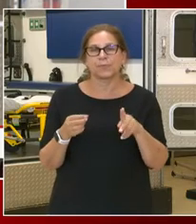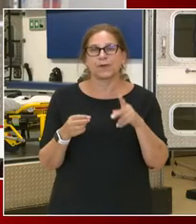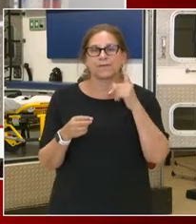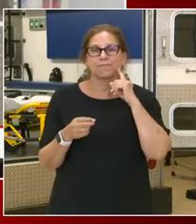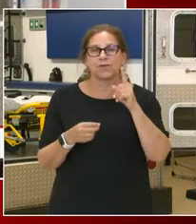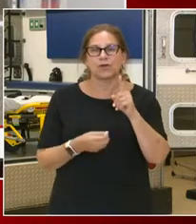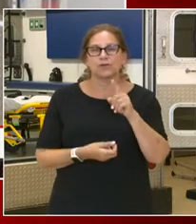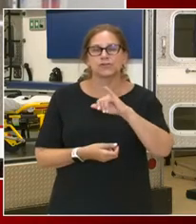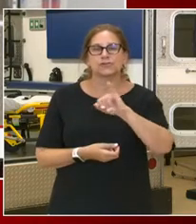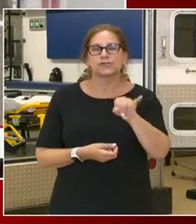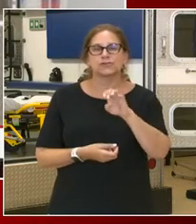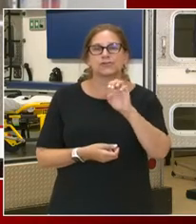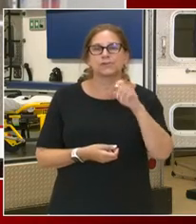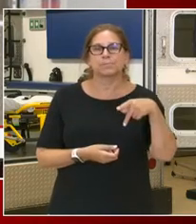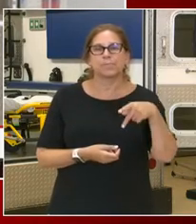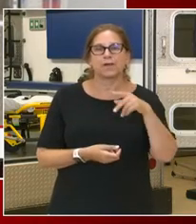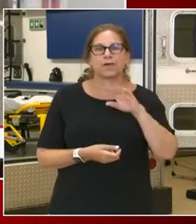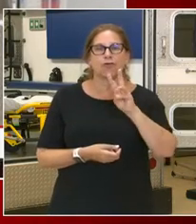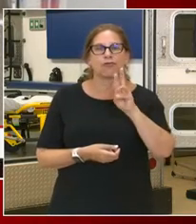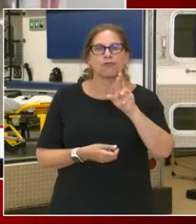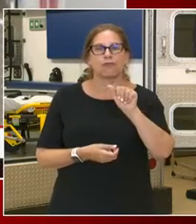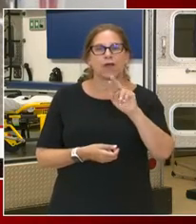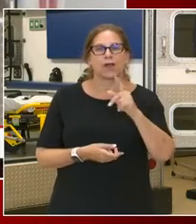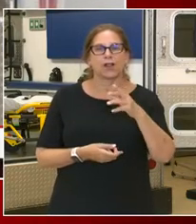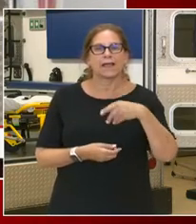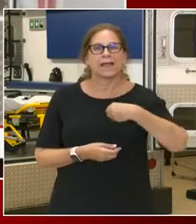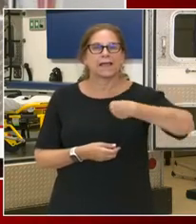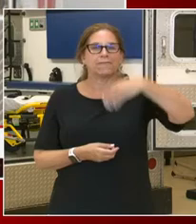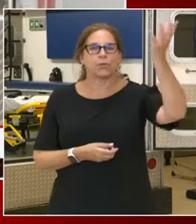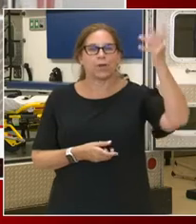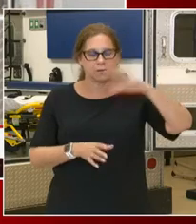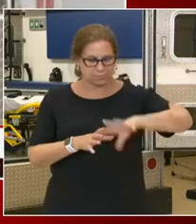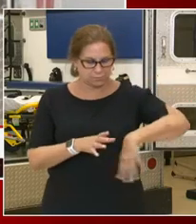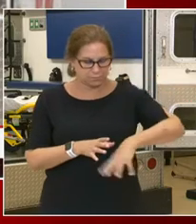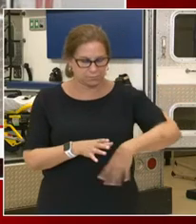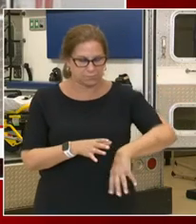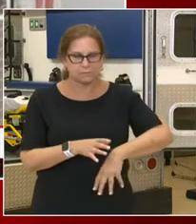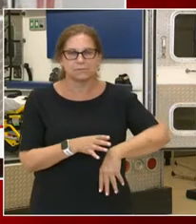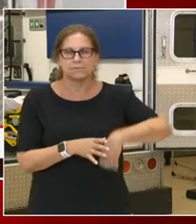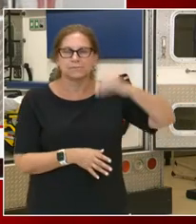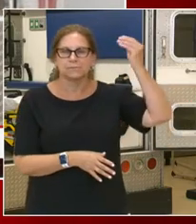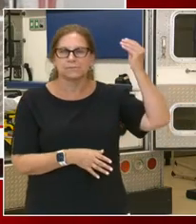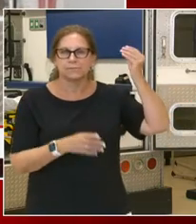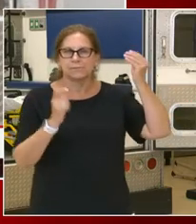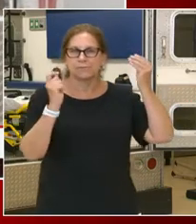older, get your vaccination. You can go to taketheshotdc.com to learn more about